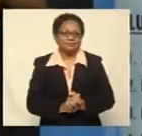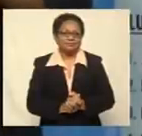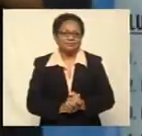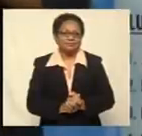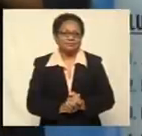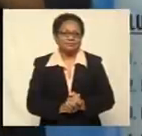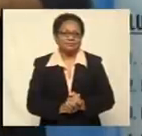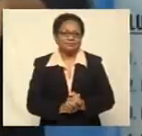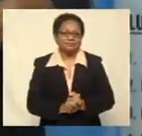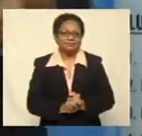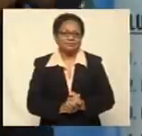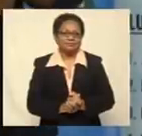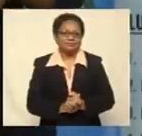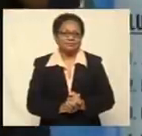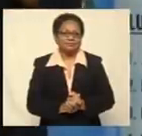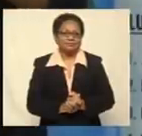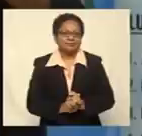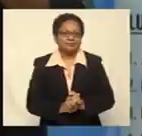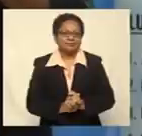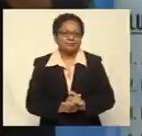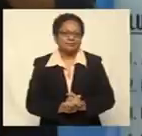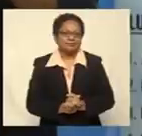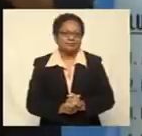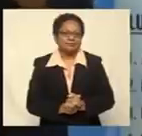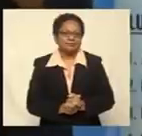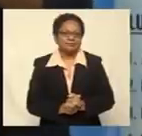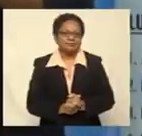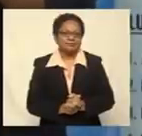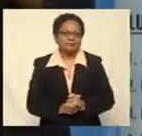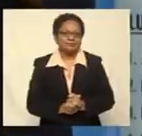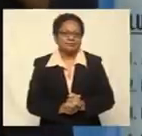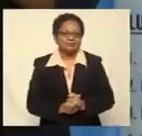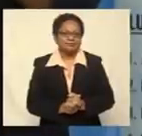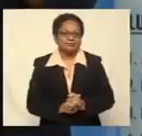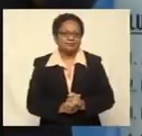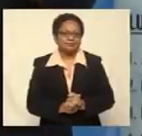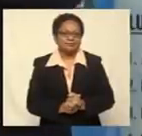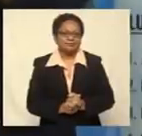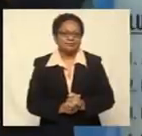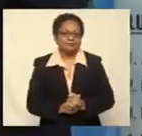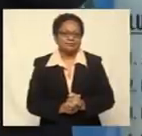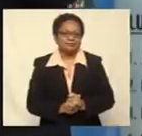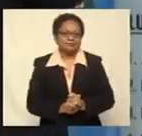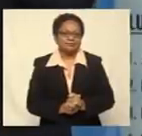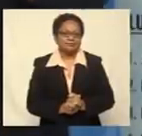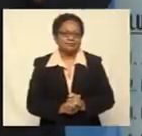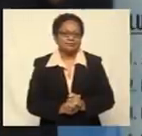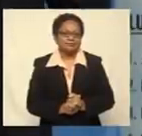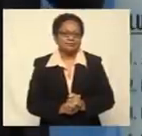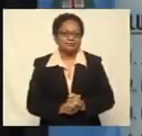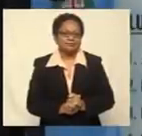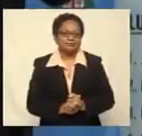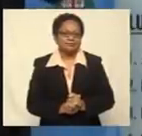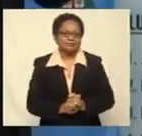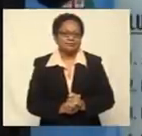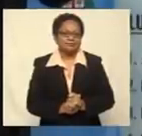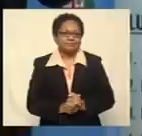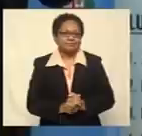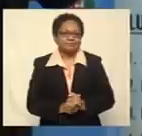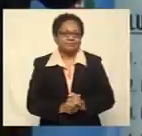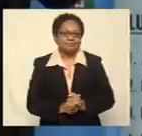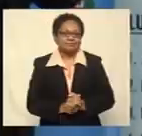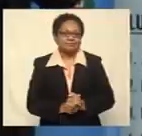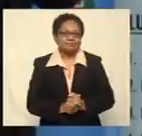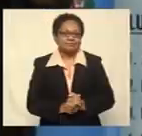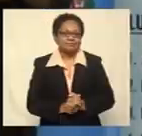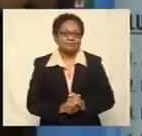We have redeployed staff from other facilities to cover these gaps. But needless to say, it will be a very demanding 2 weeks